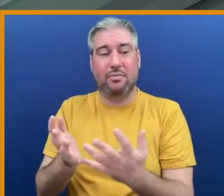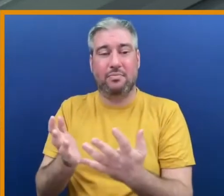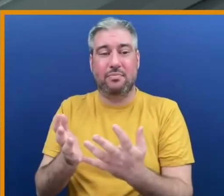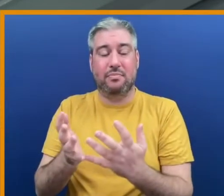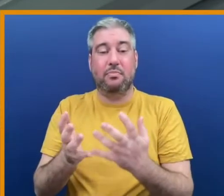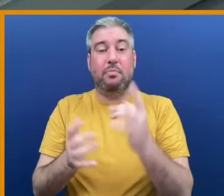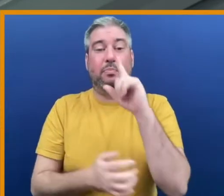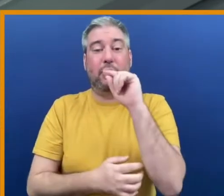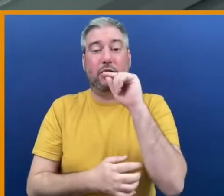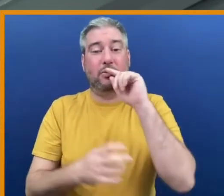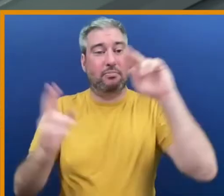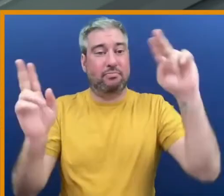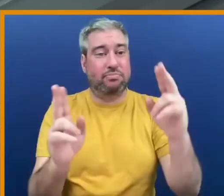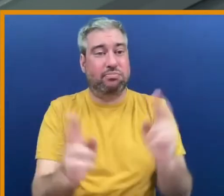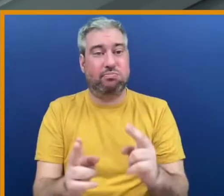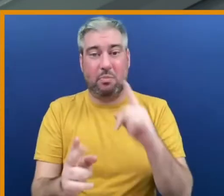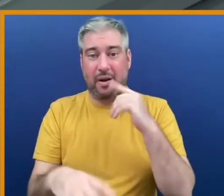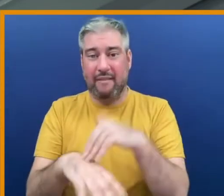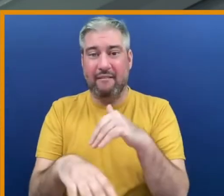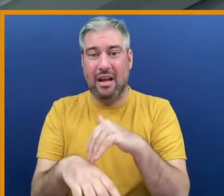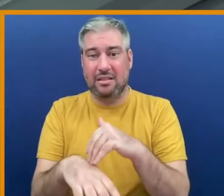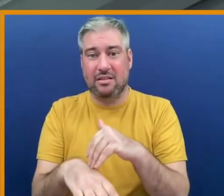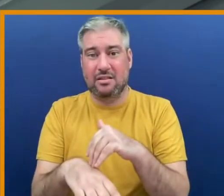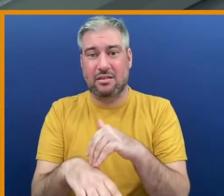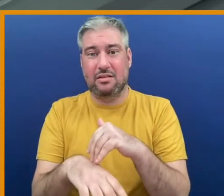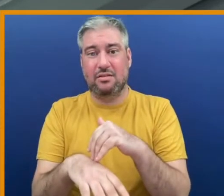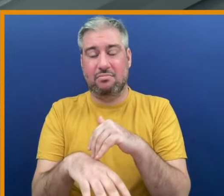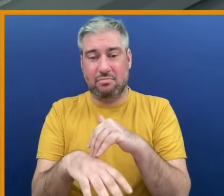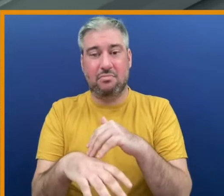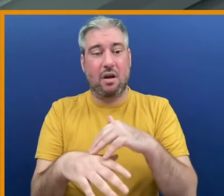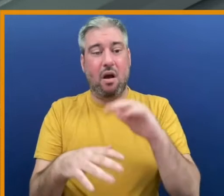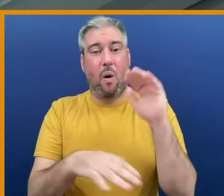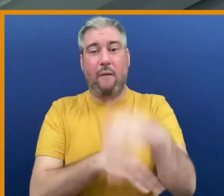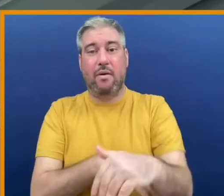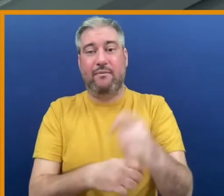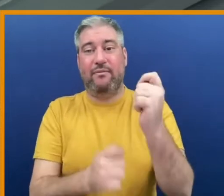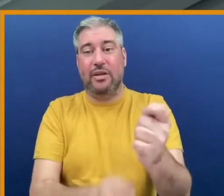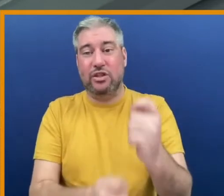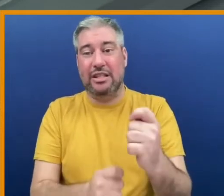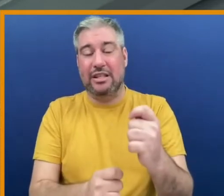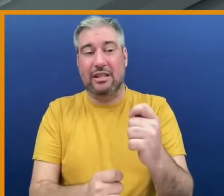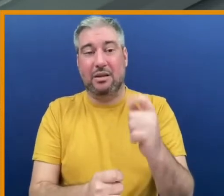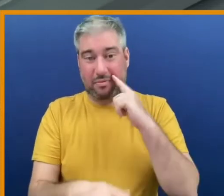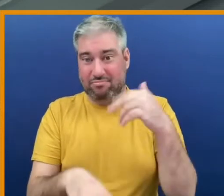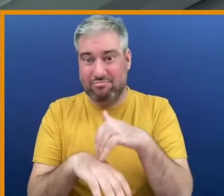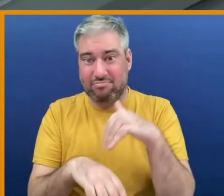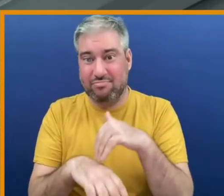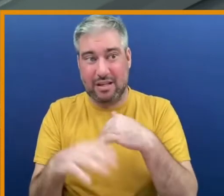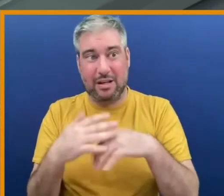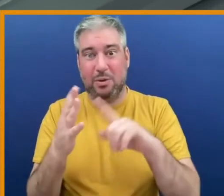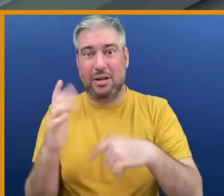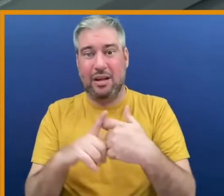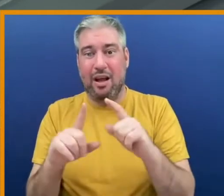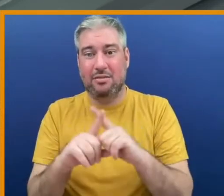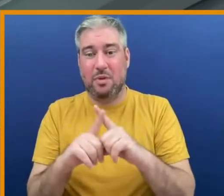fishing communities. The Conservatives don't understand the need for an internationalist approach. To them, the natural world is a